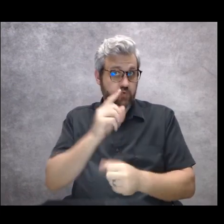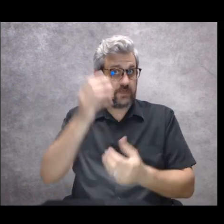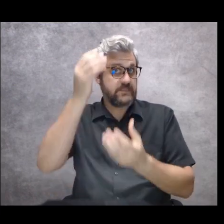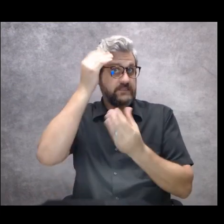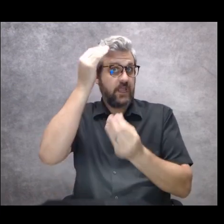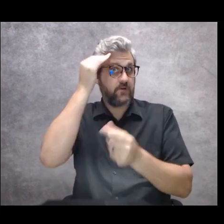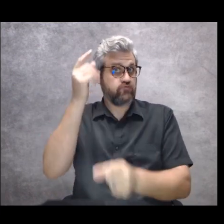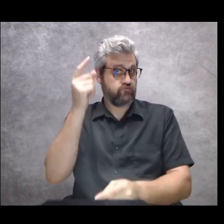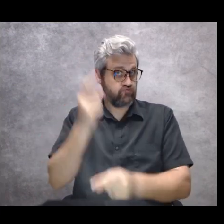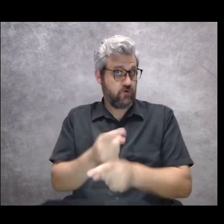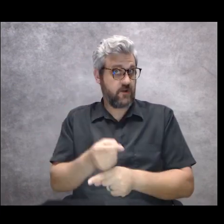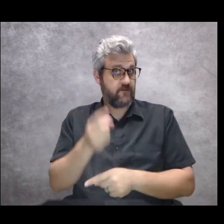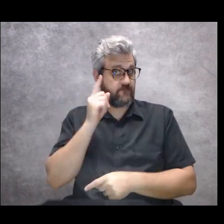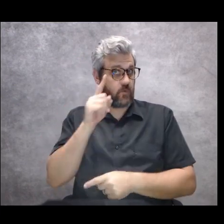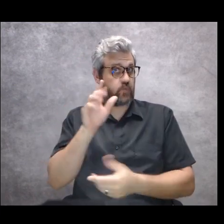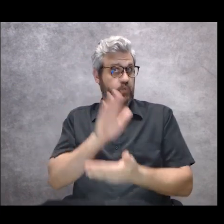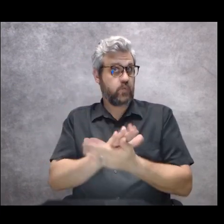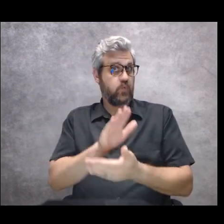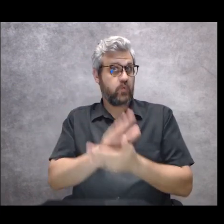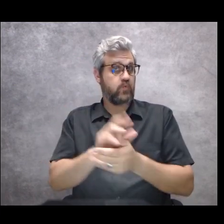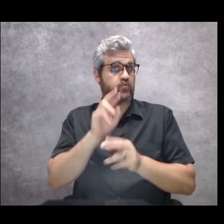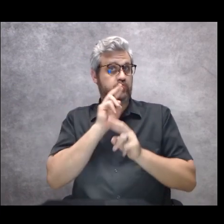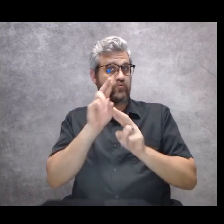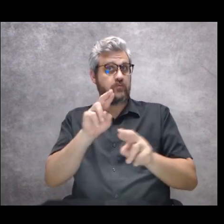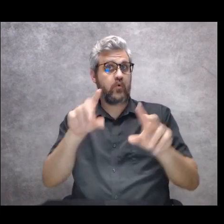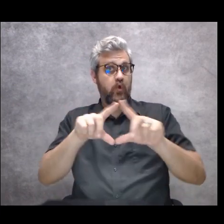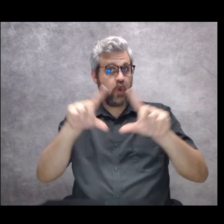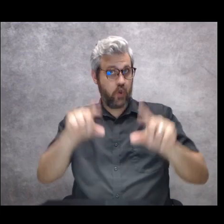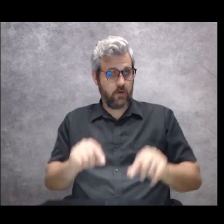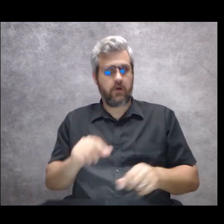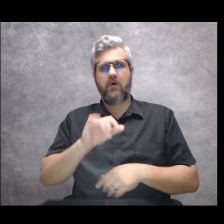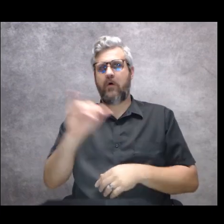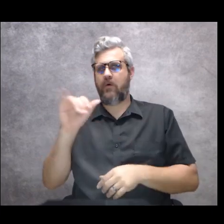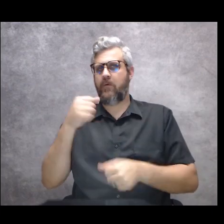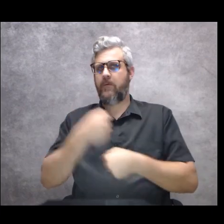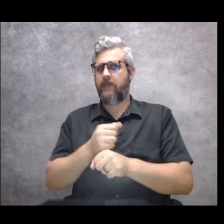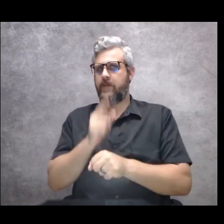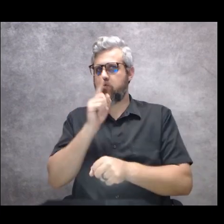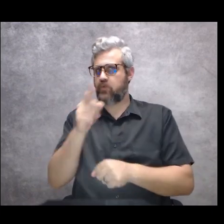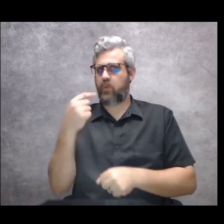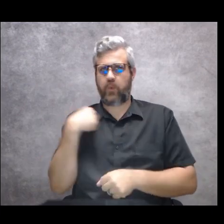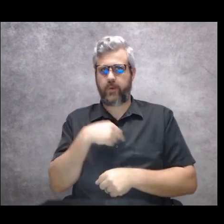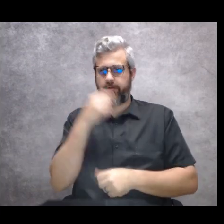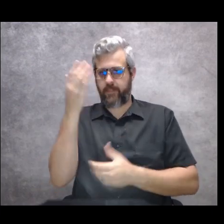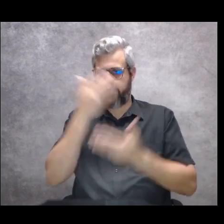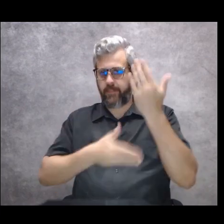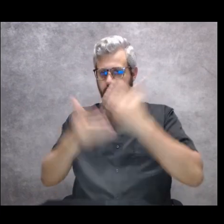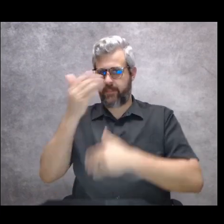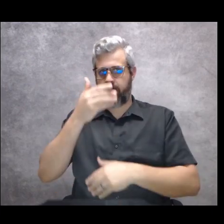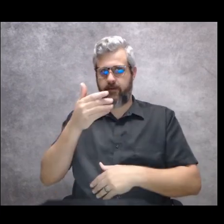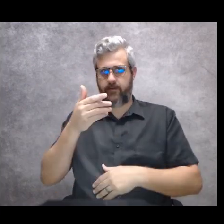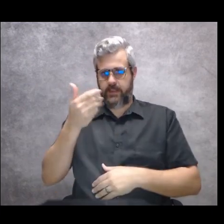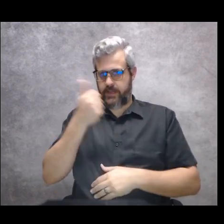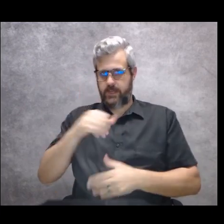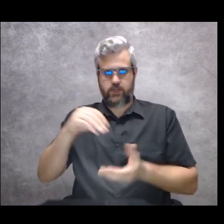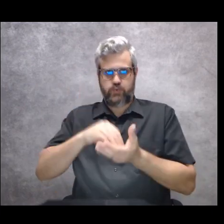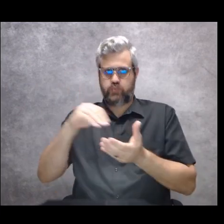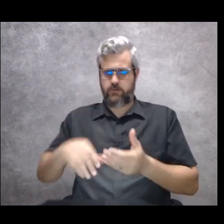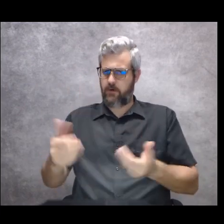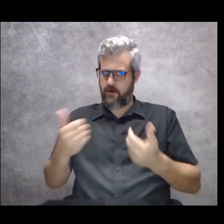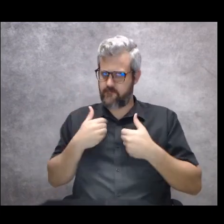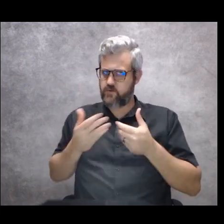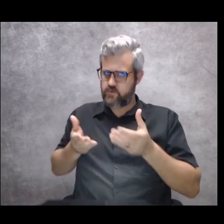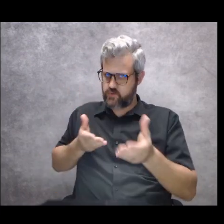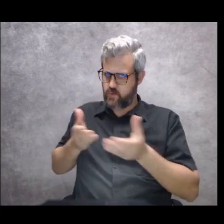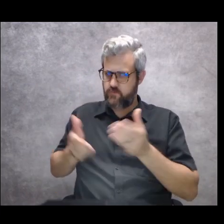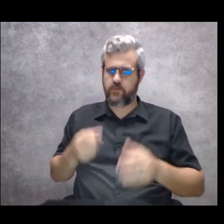card and to ensure that we haven't missed any students for services, we must validate records that